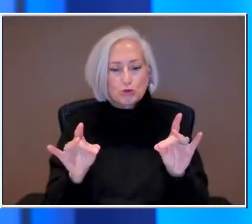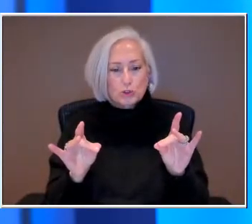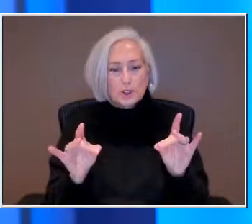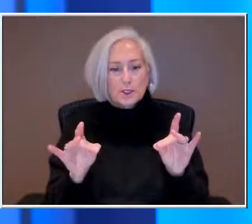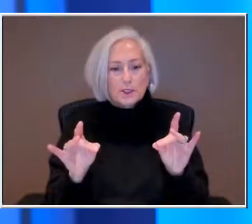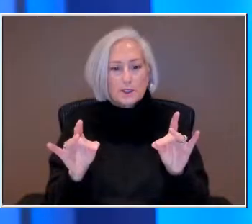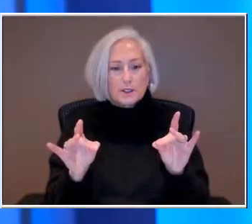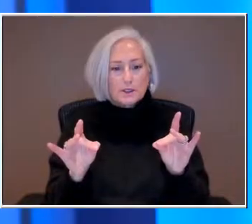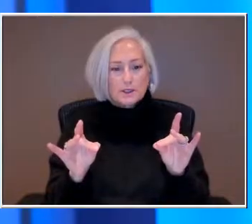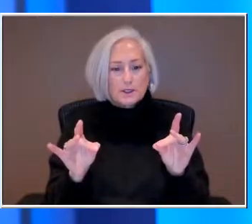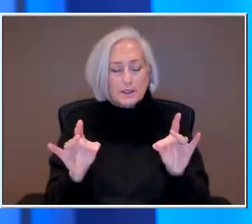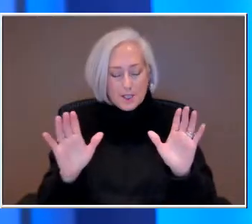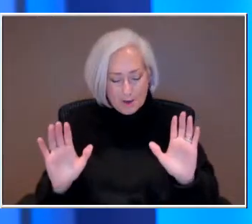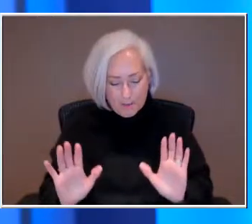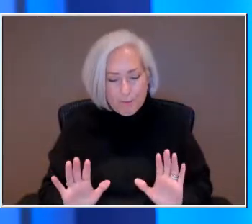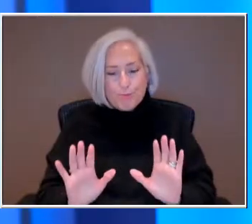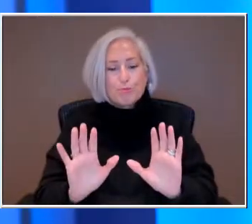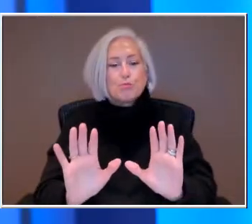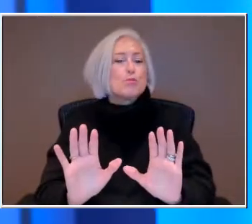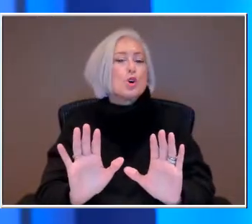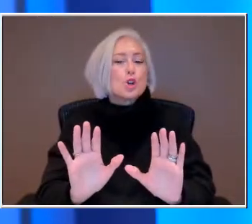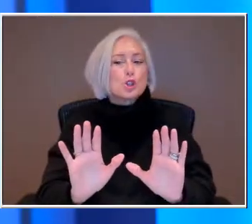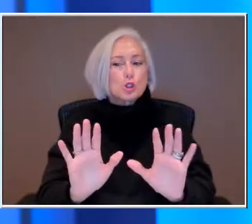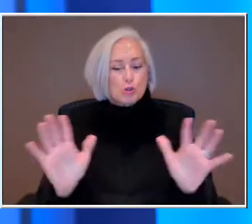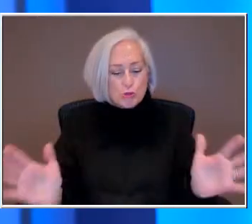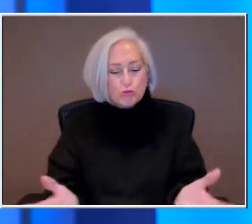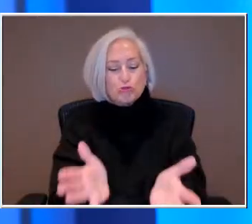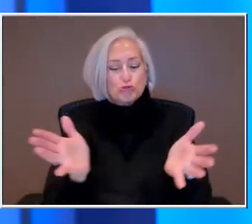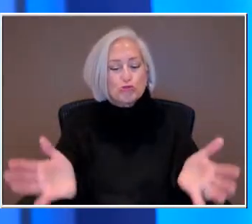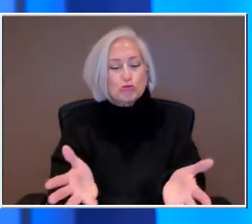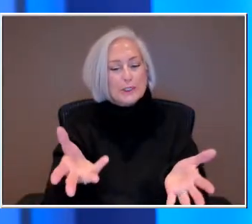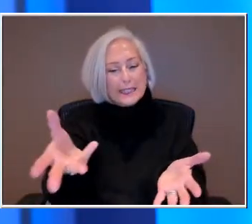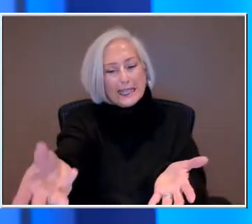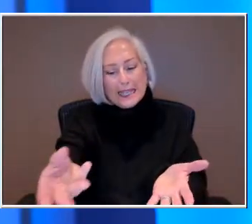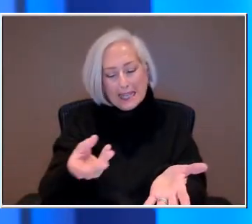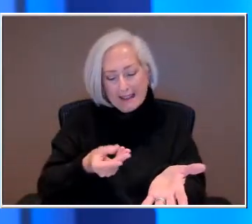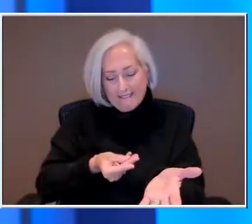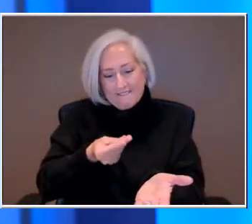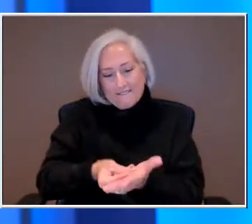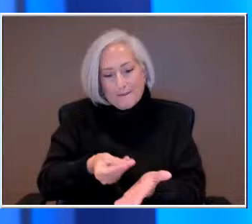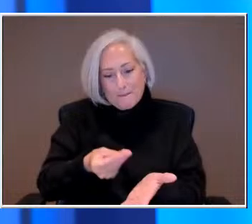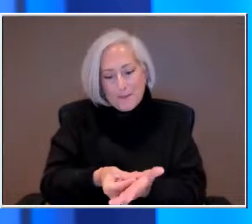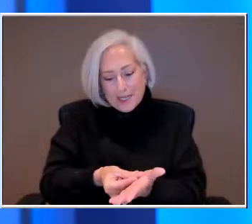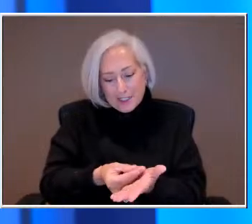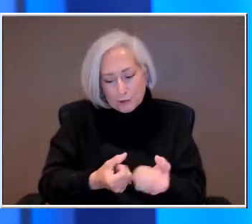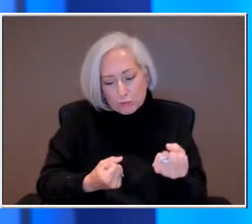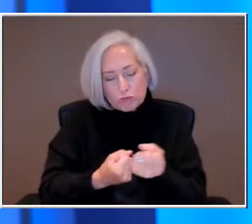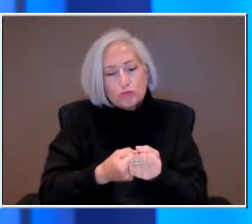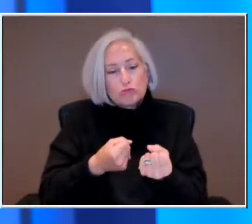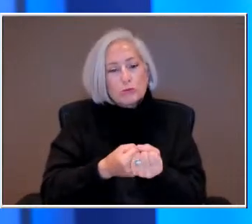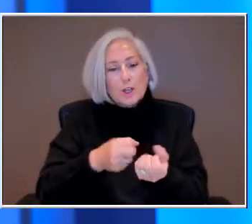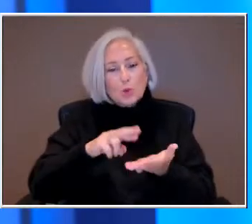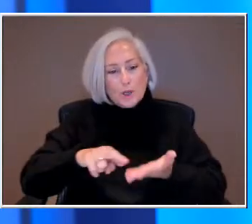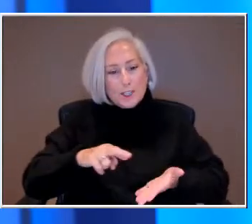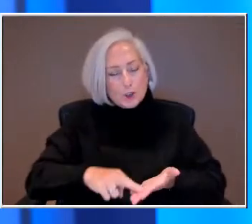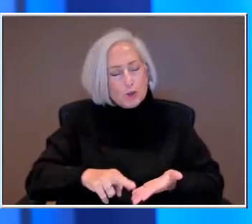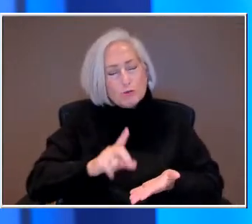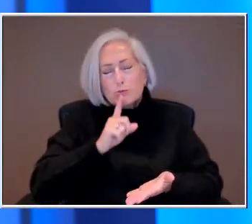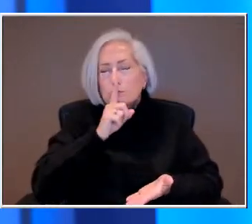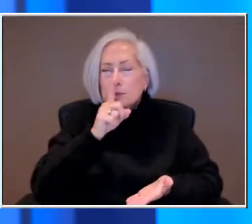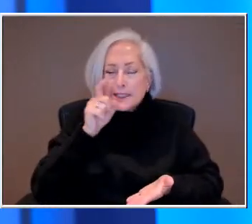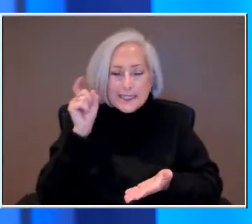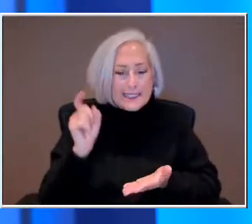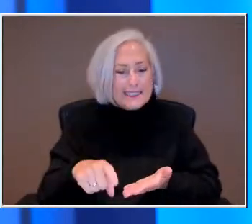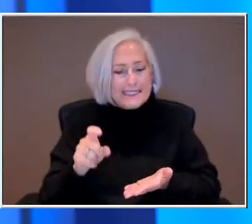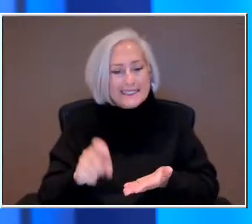a push to give funds to promote our research that is so desperately needed in these days. We've